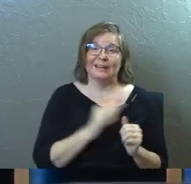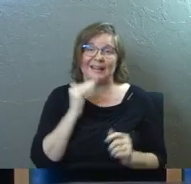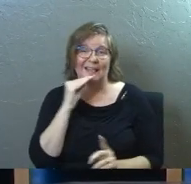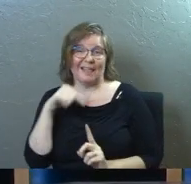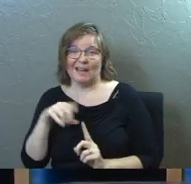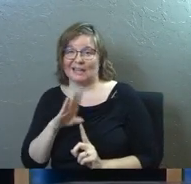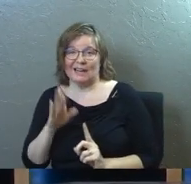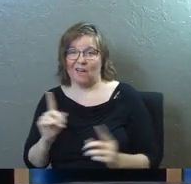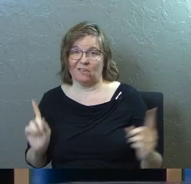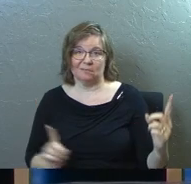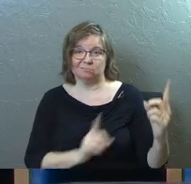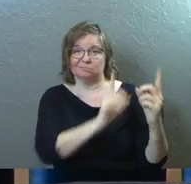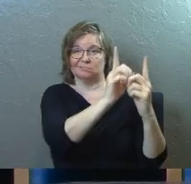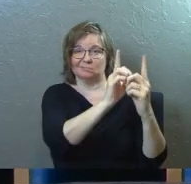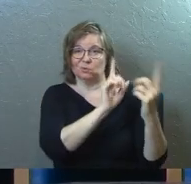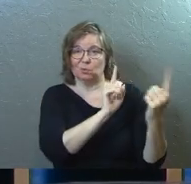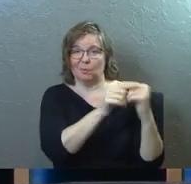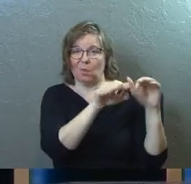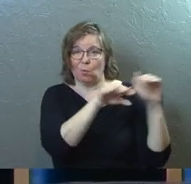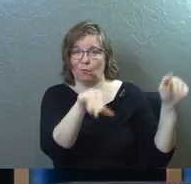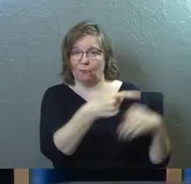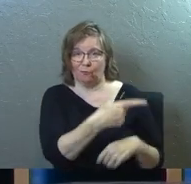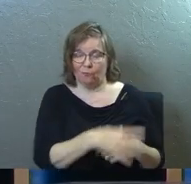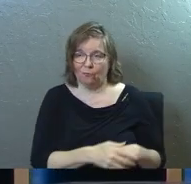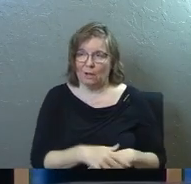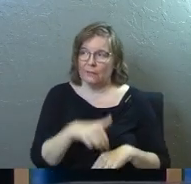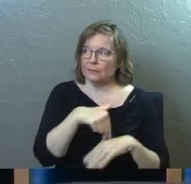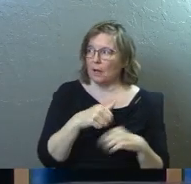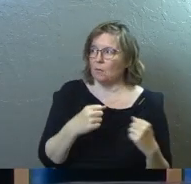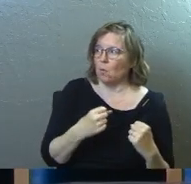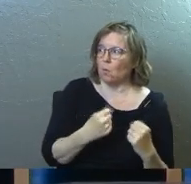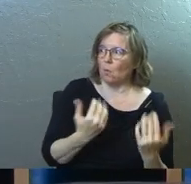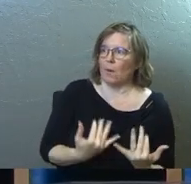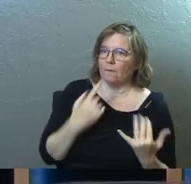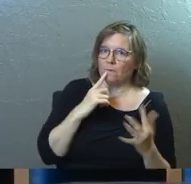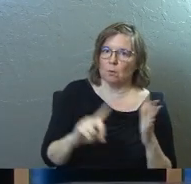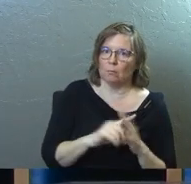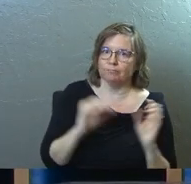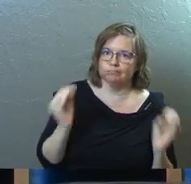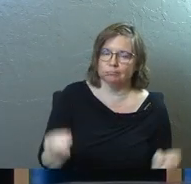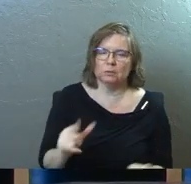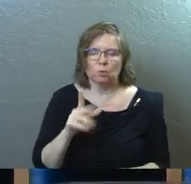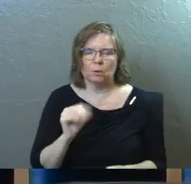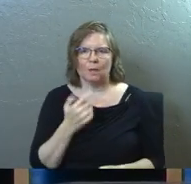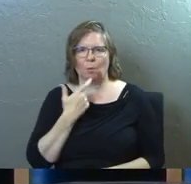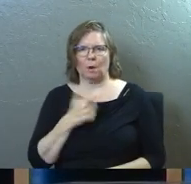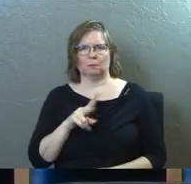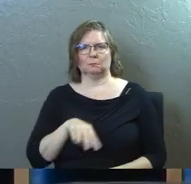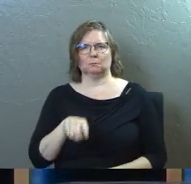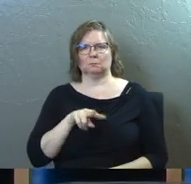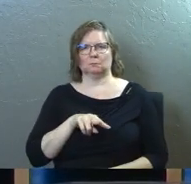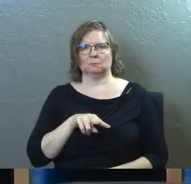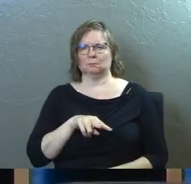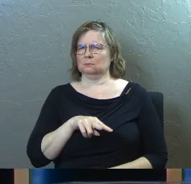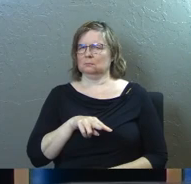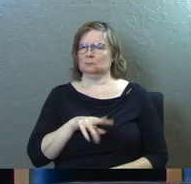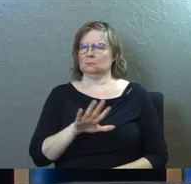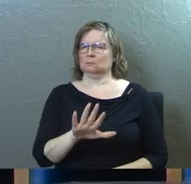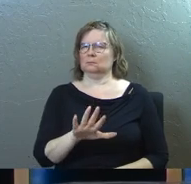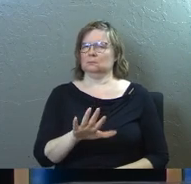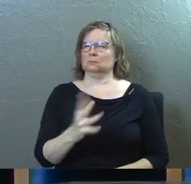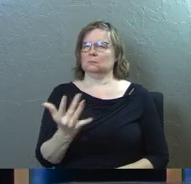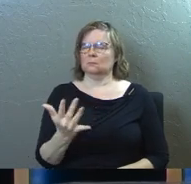lying, and he never went to meet the guy on the roof in the movie, right? And the guy's standing up there in the cold just waiting for Tony Stark. So Liam watches this, and he's like,